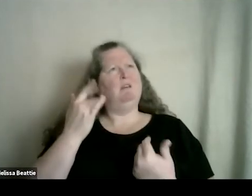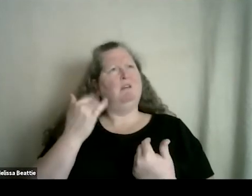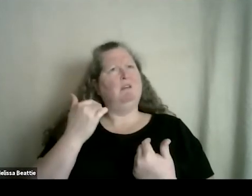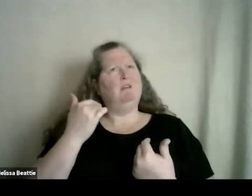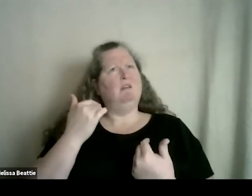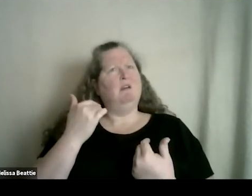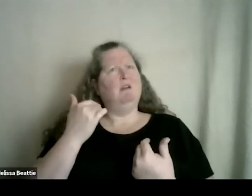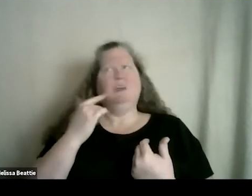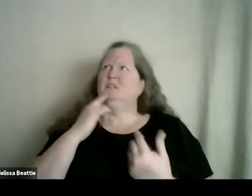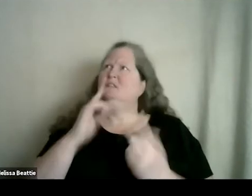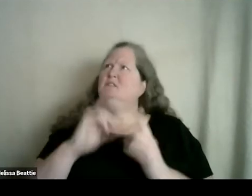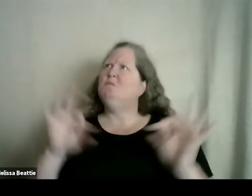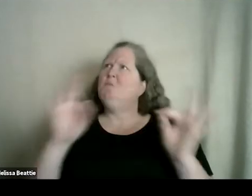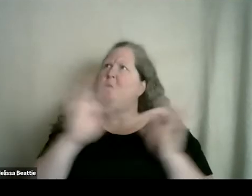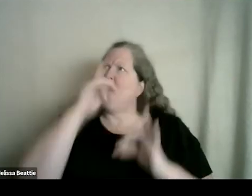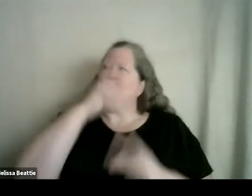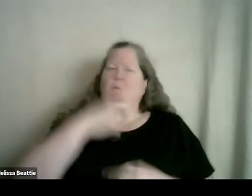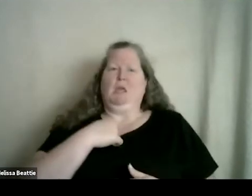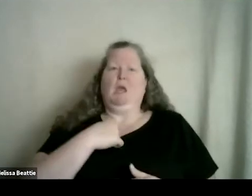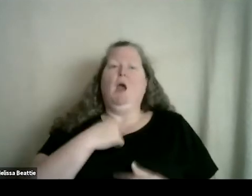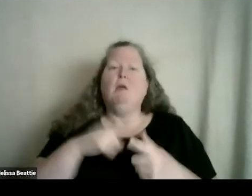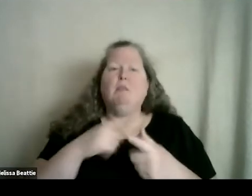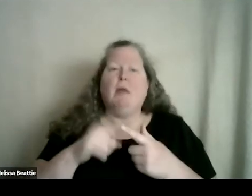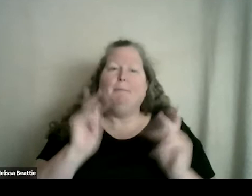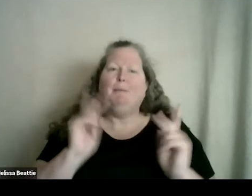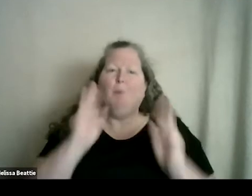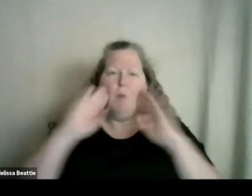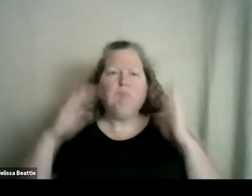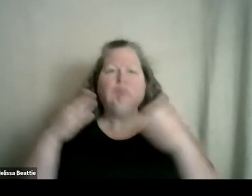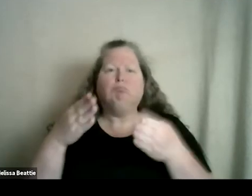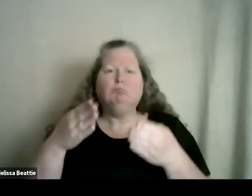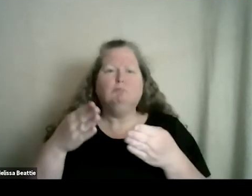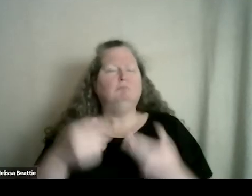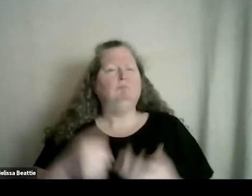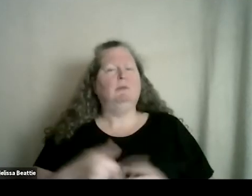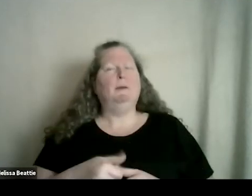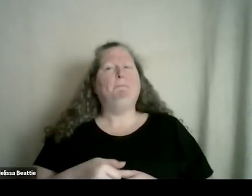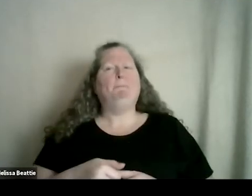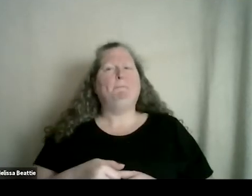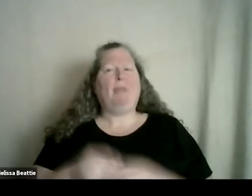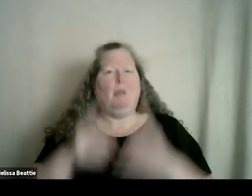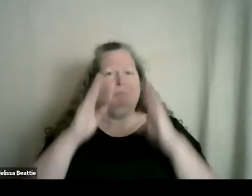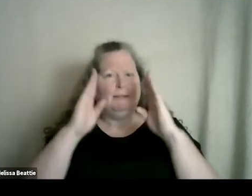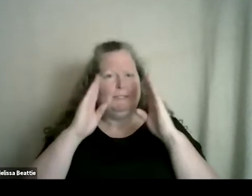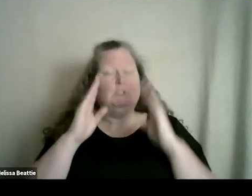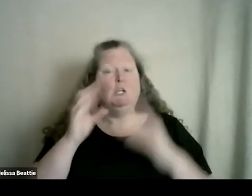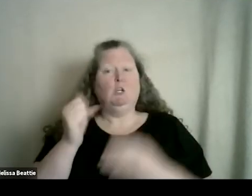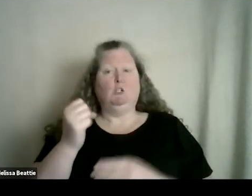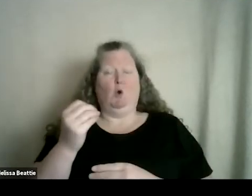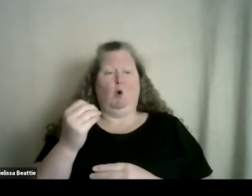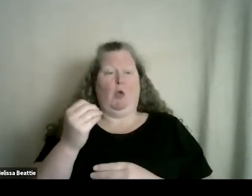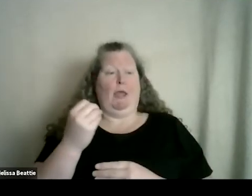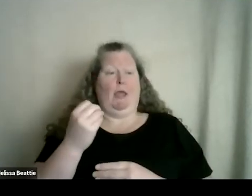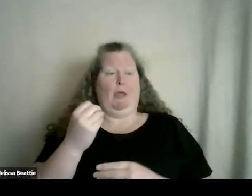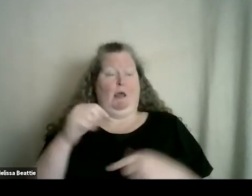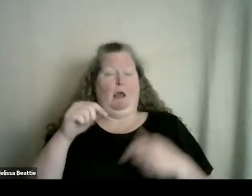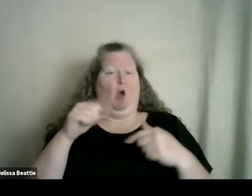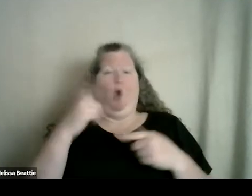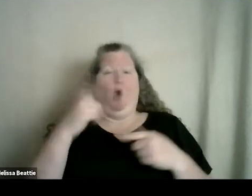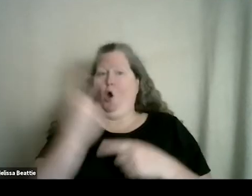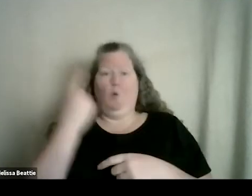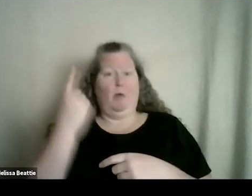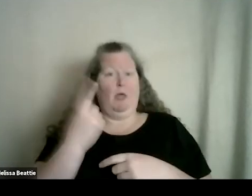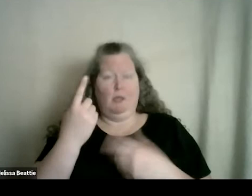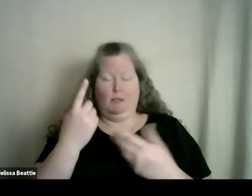attention. So all the cybersecurity awareness training that I do, it is always individually focused.